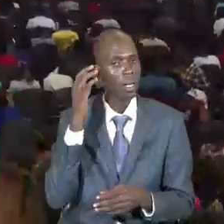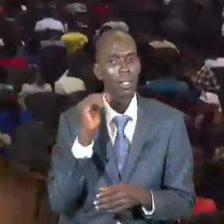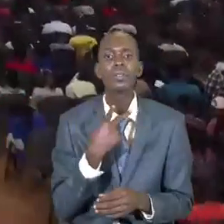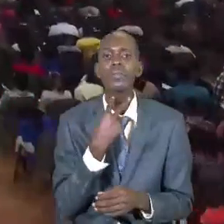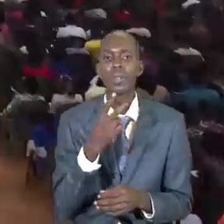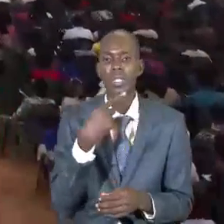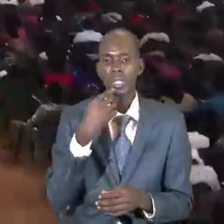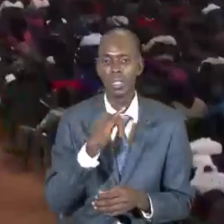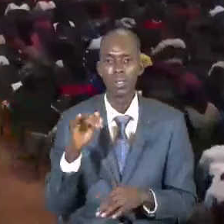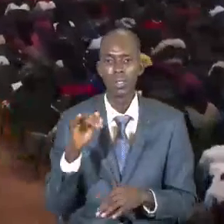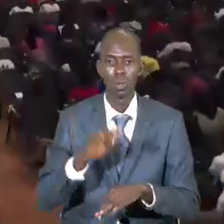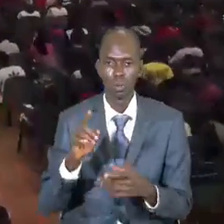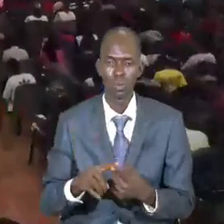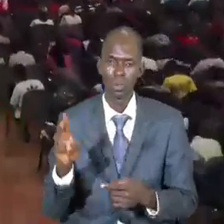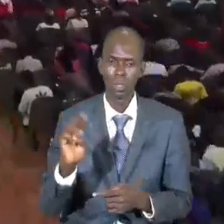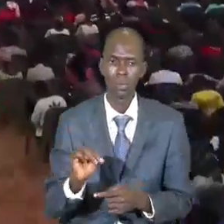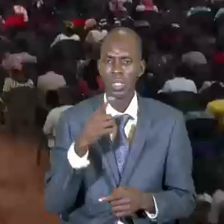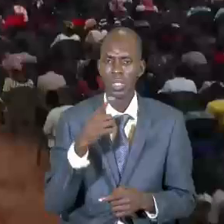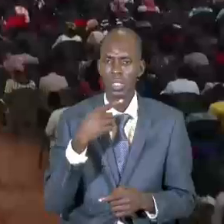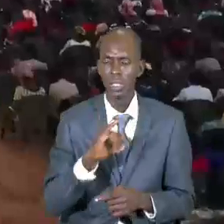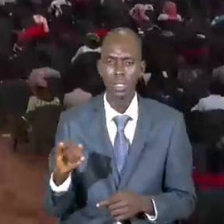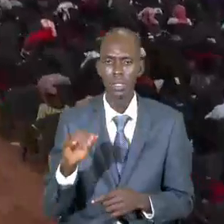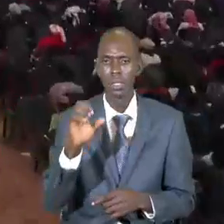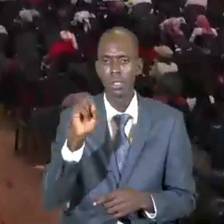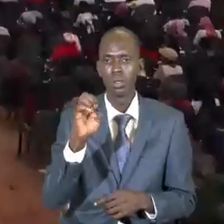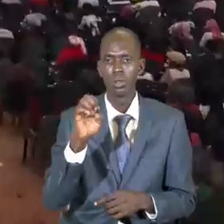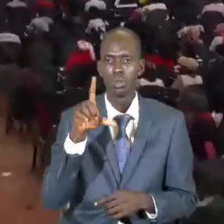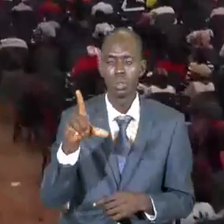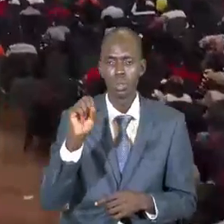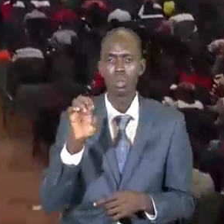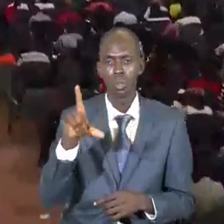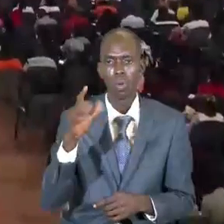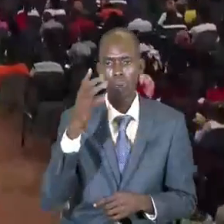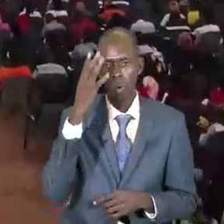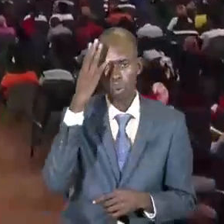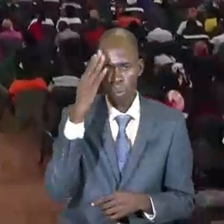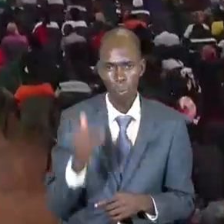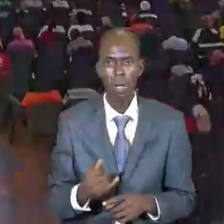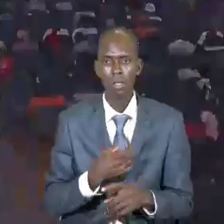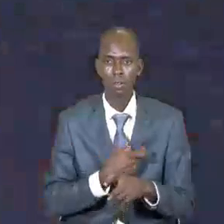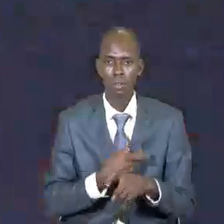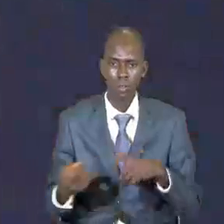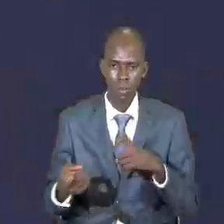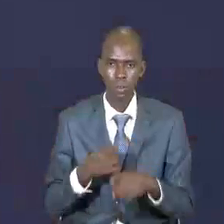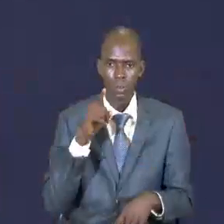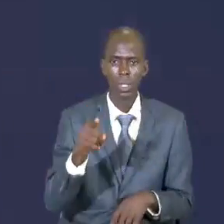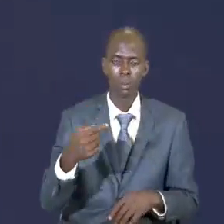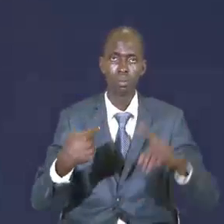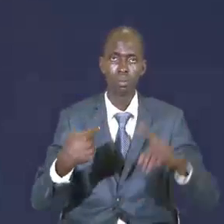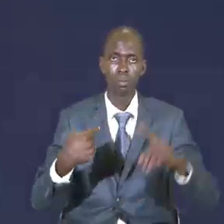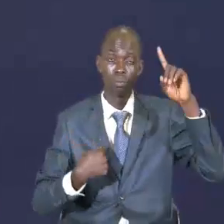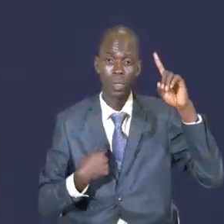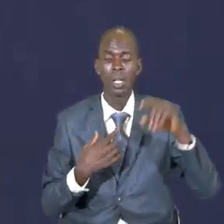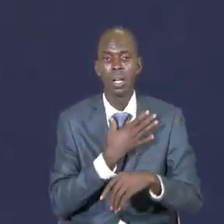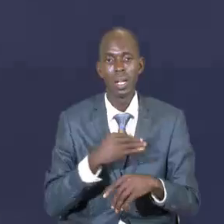him, Saul, Saul, why persecutest thou me? In verse 5, it